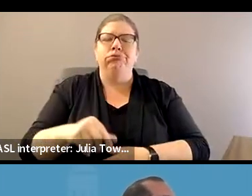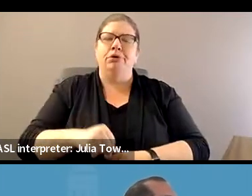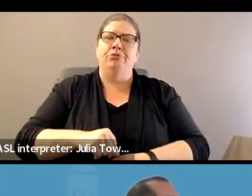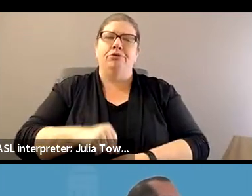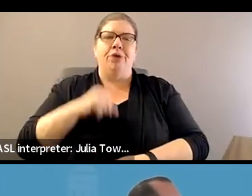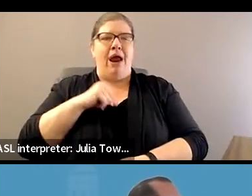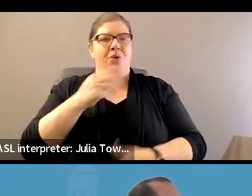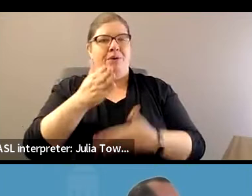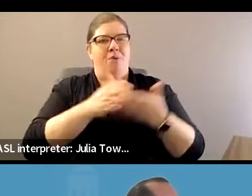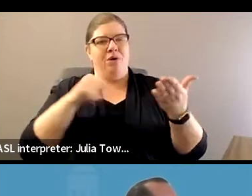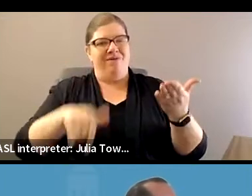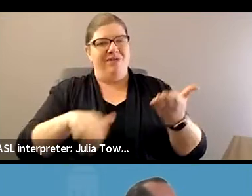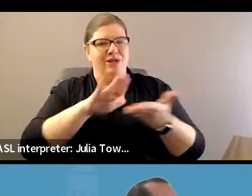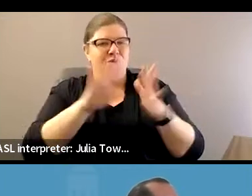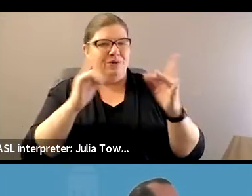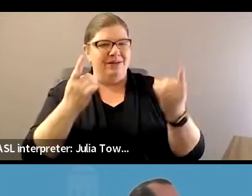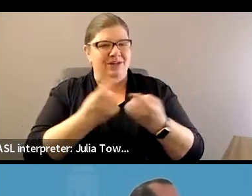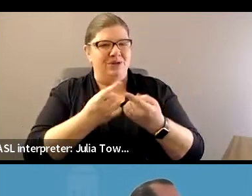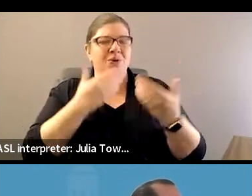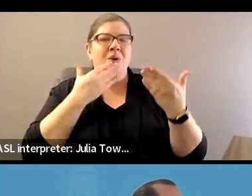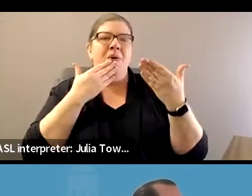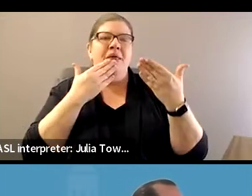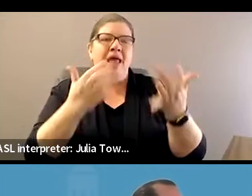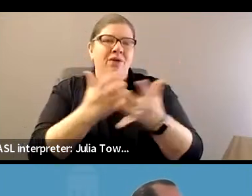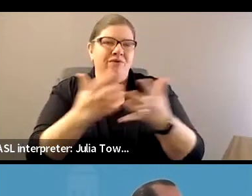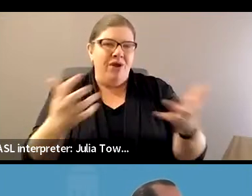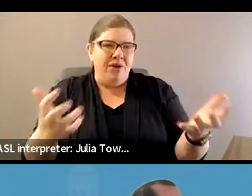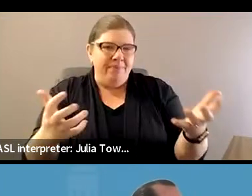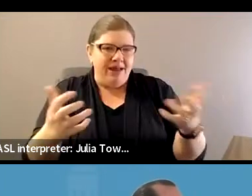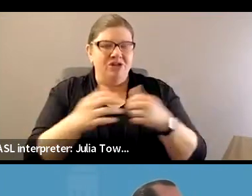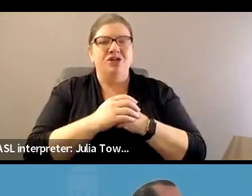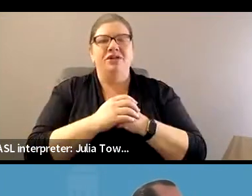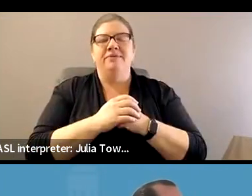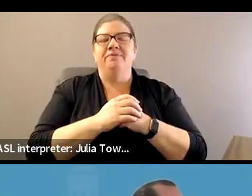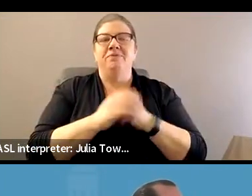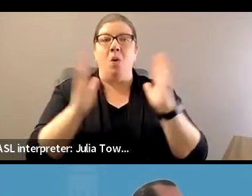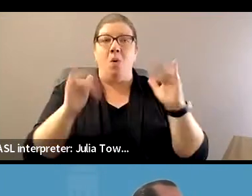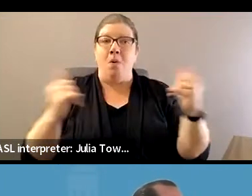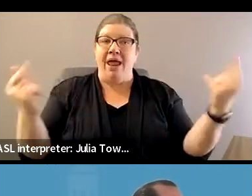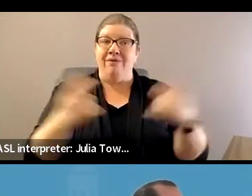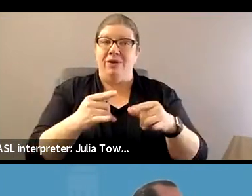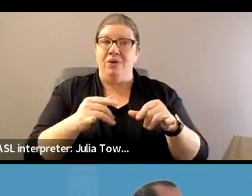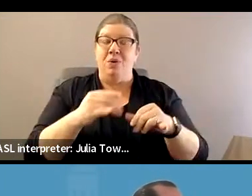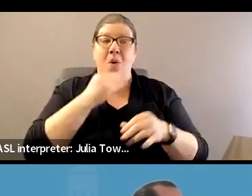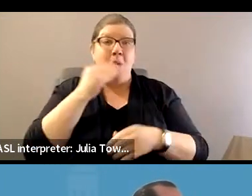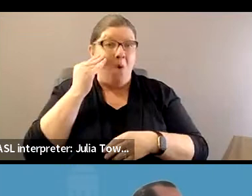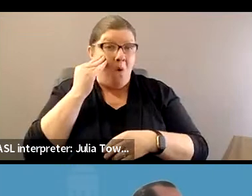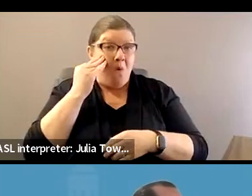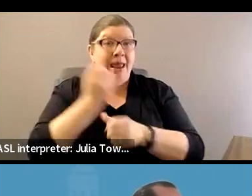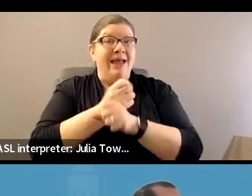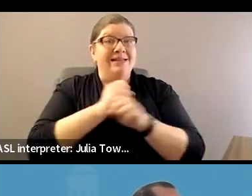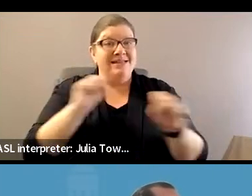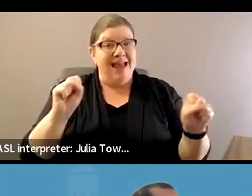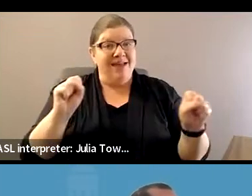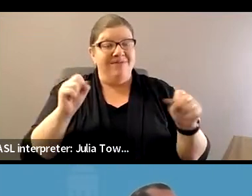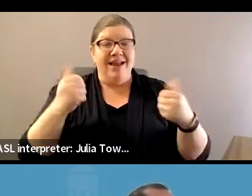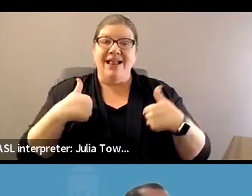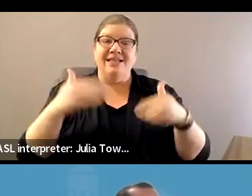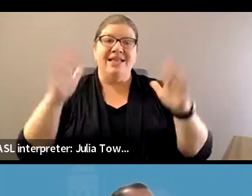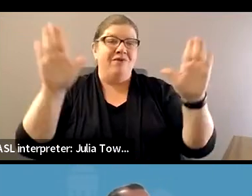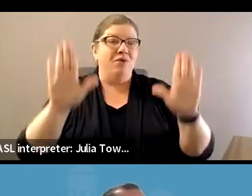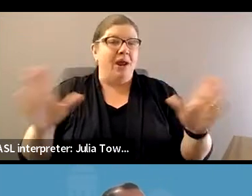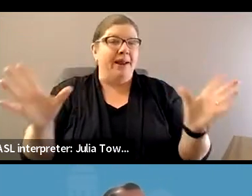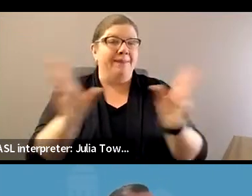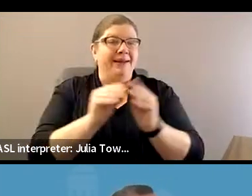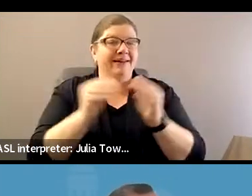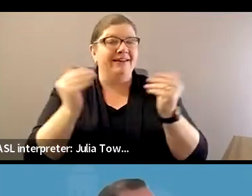part of this school district. So thank you very much. And I hope everyone is home safe. And here we go. Let's have a great meeting.